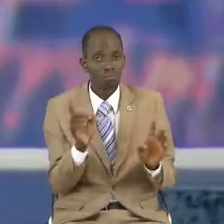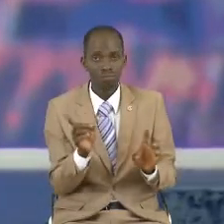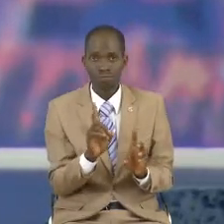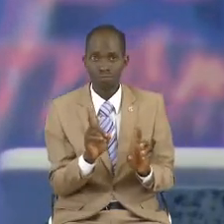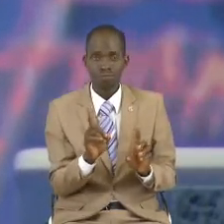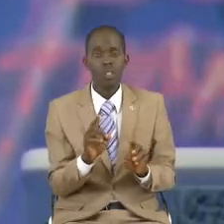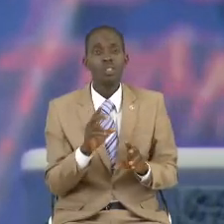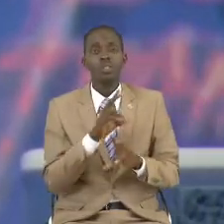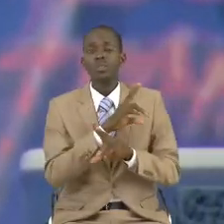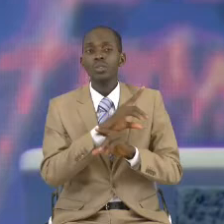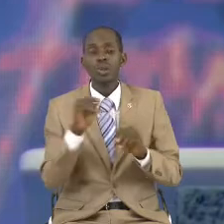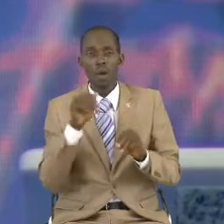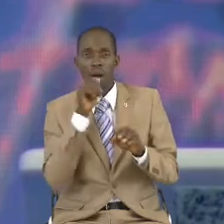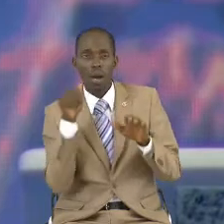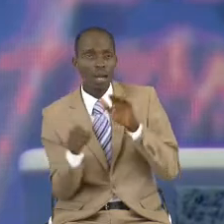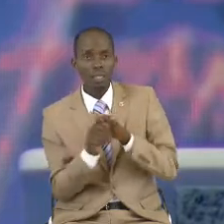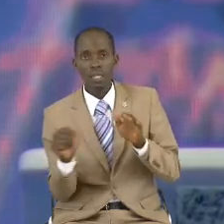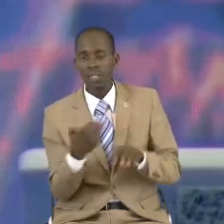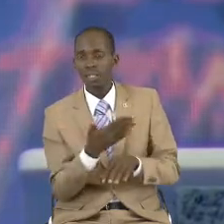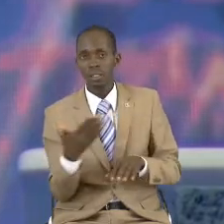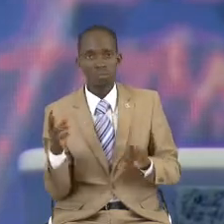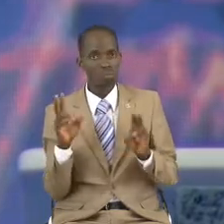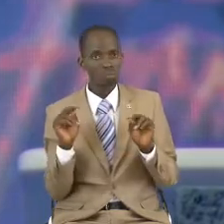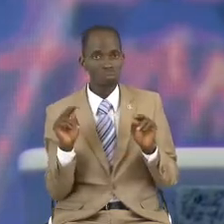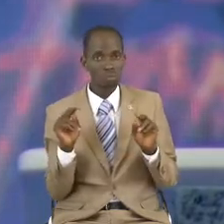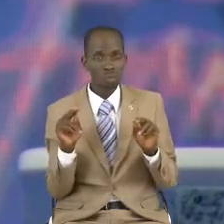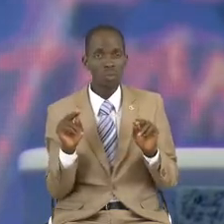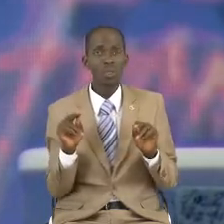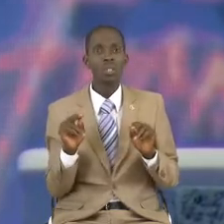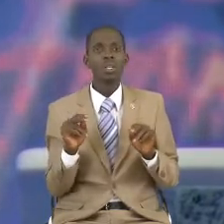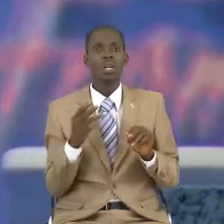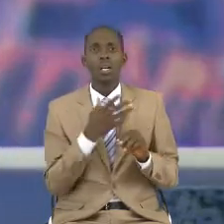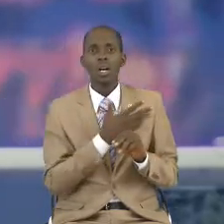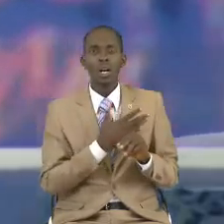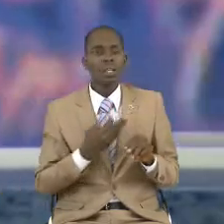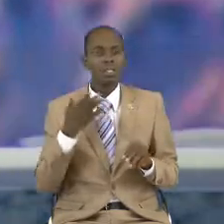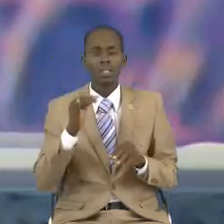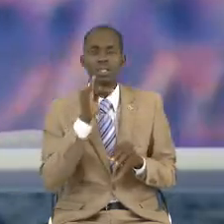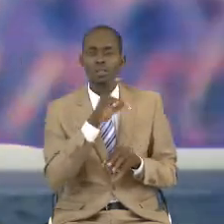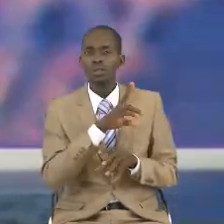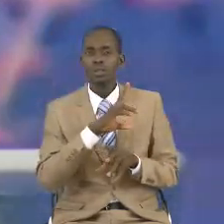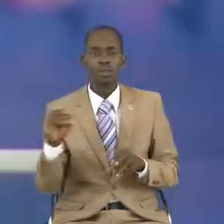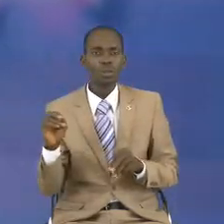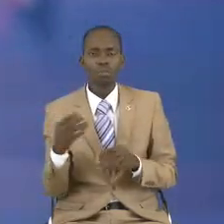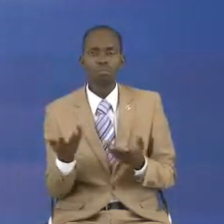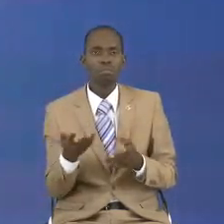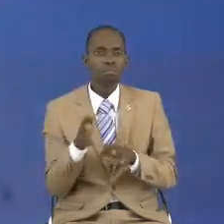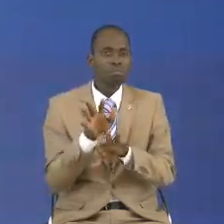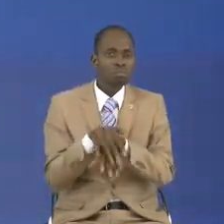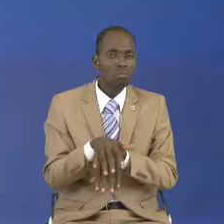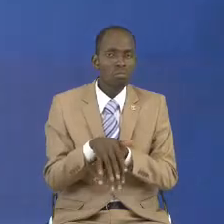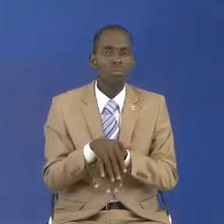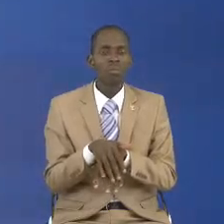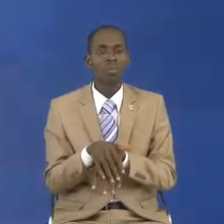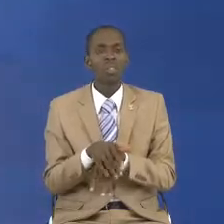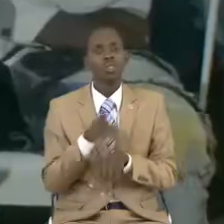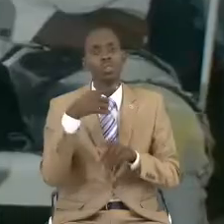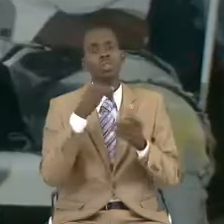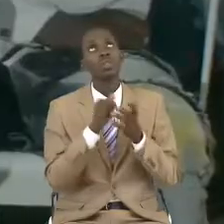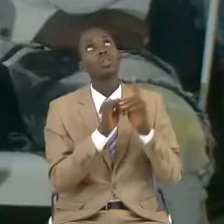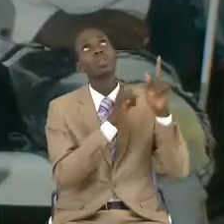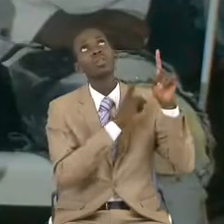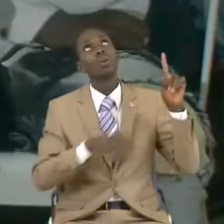covering up here am i and there is no hypocrisy i come it will forgive